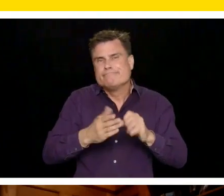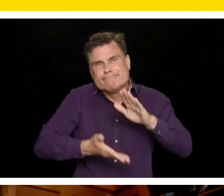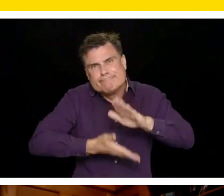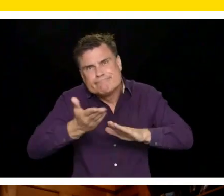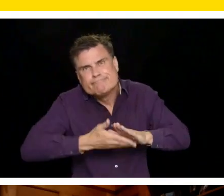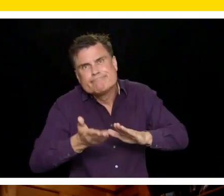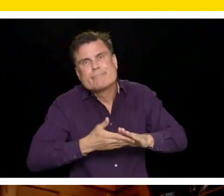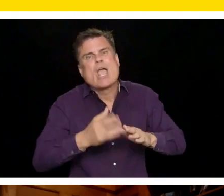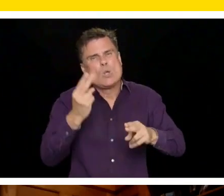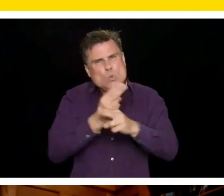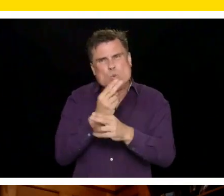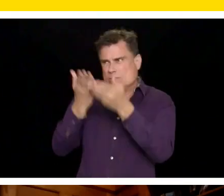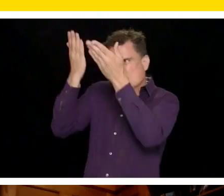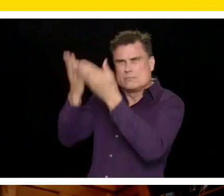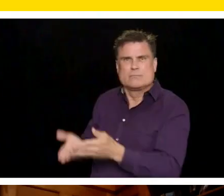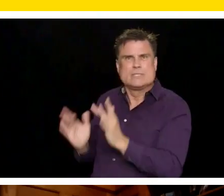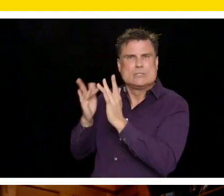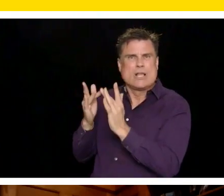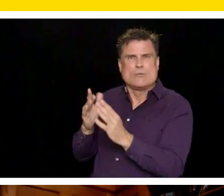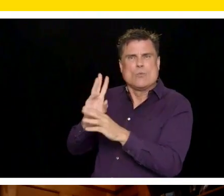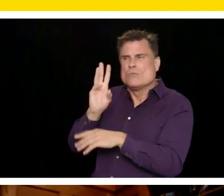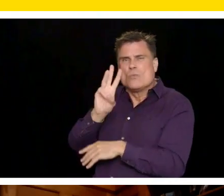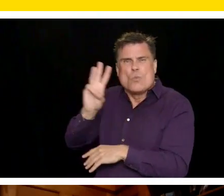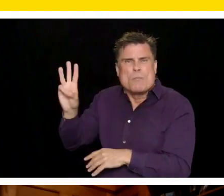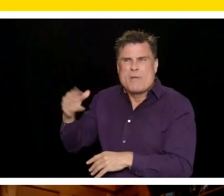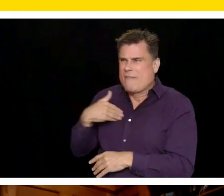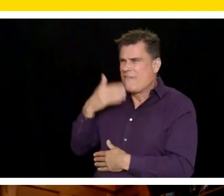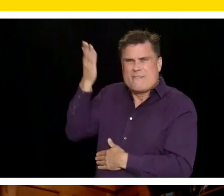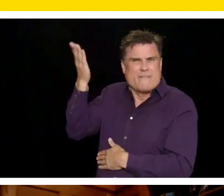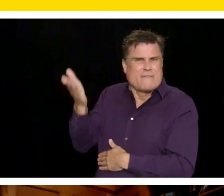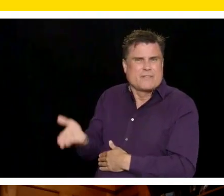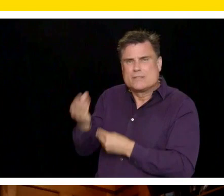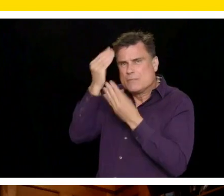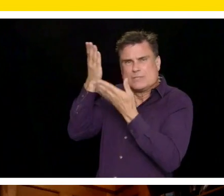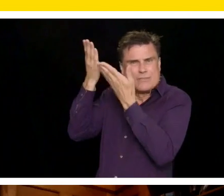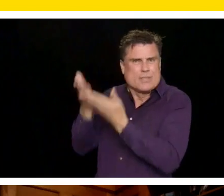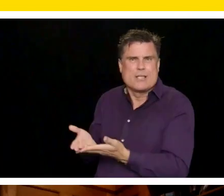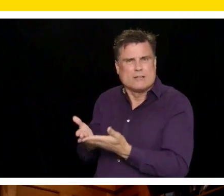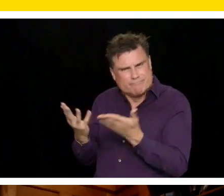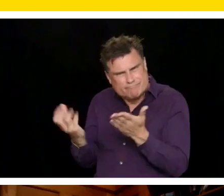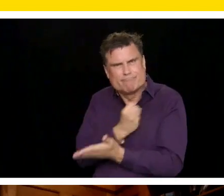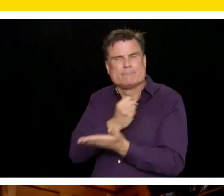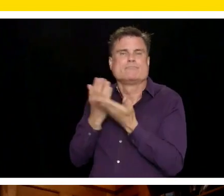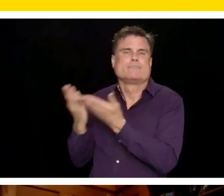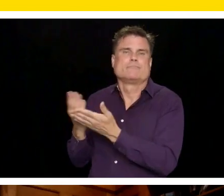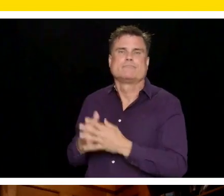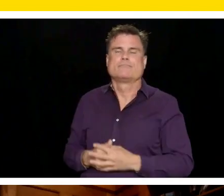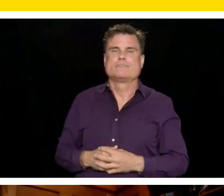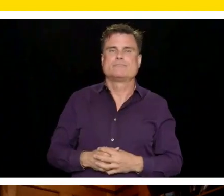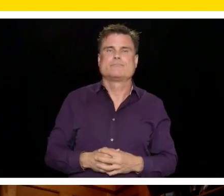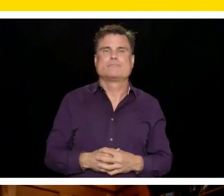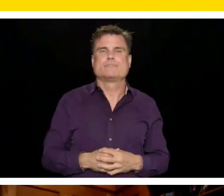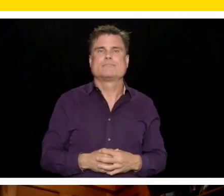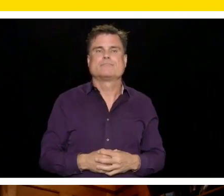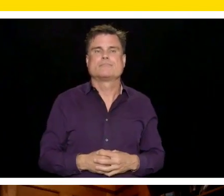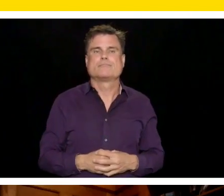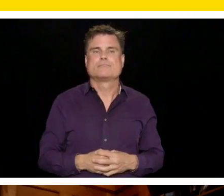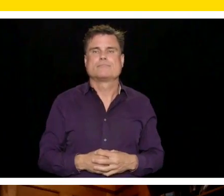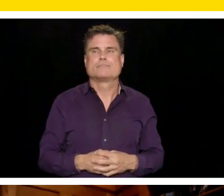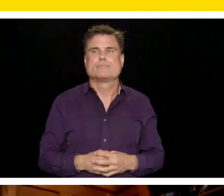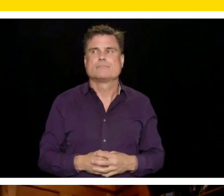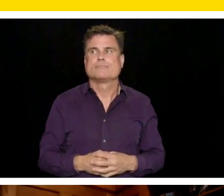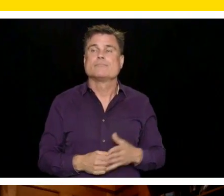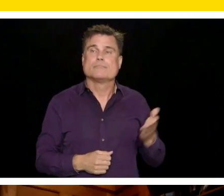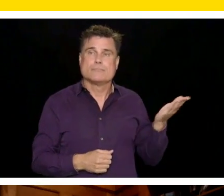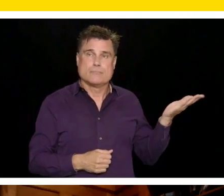direct you actually directly to those others that are currently available. Thank you very much. And I think we're getting to